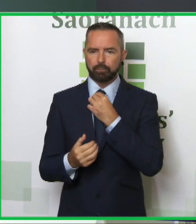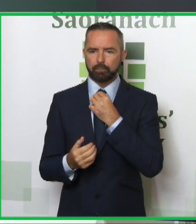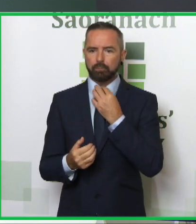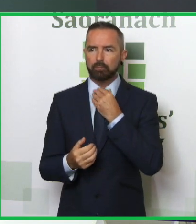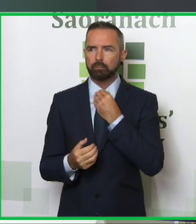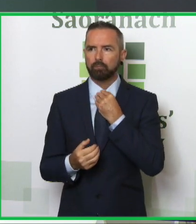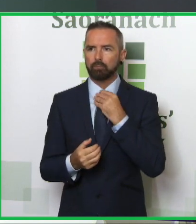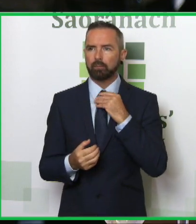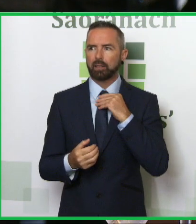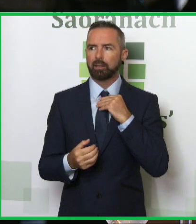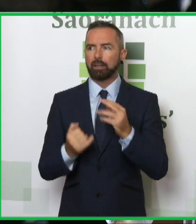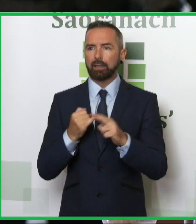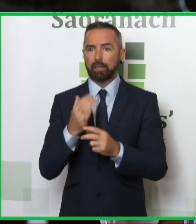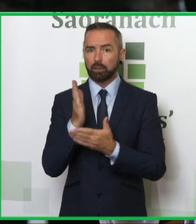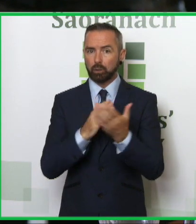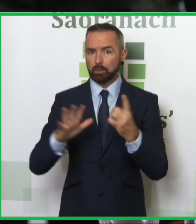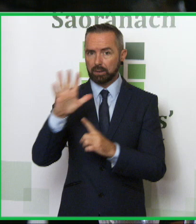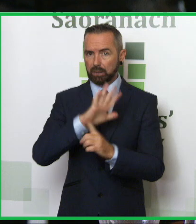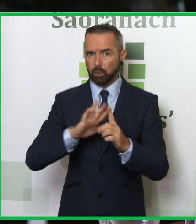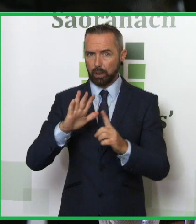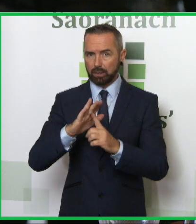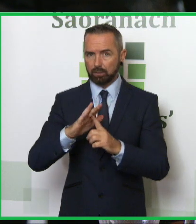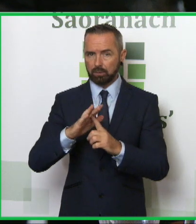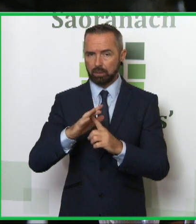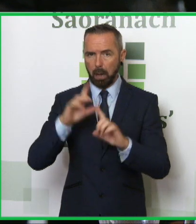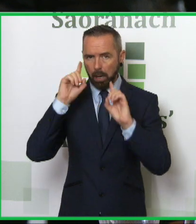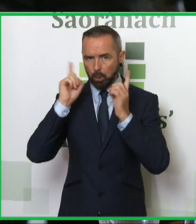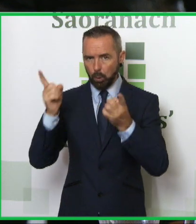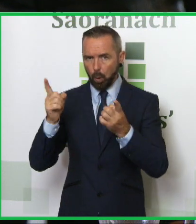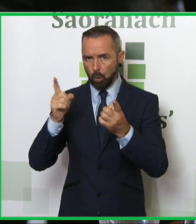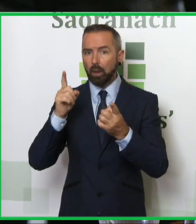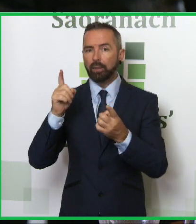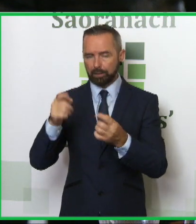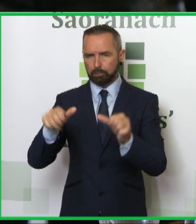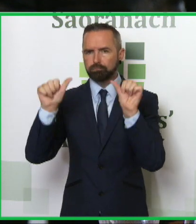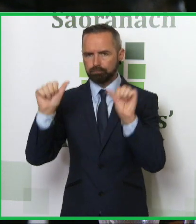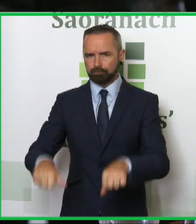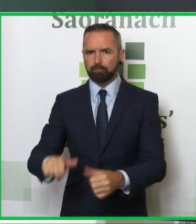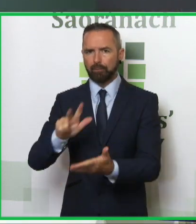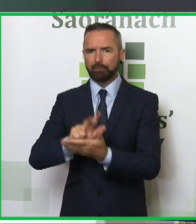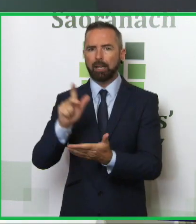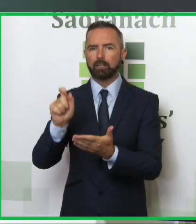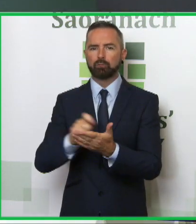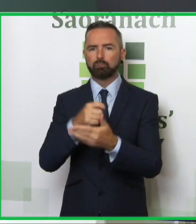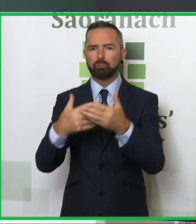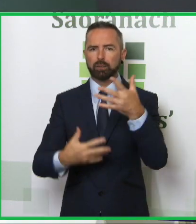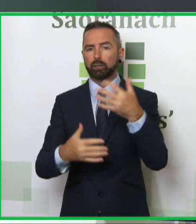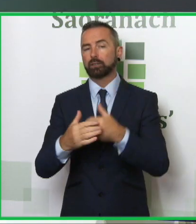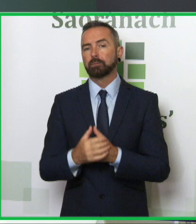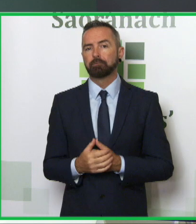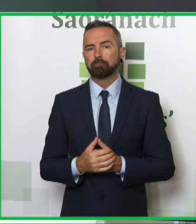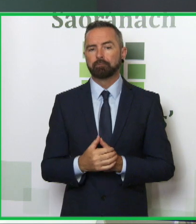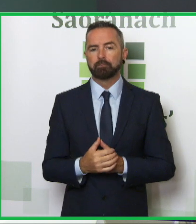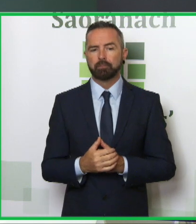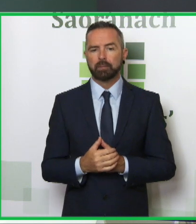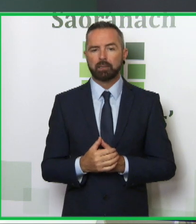valid result. It just means we've considered all the evidence and we can't make our minds up, and that may well be a